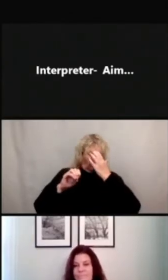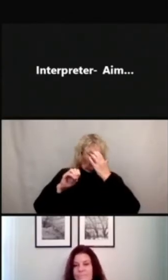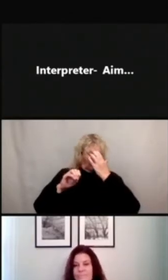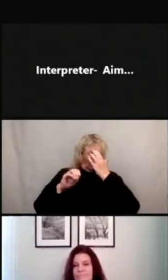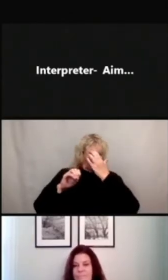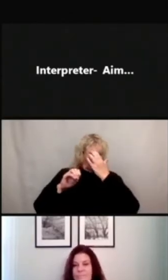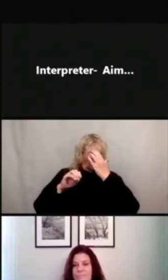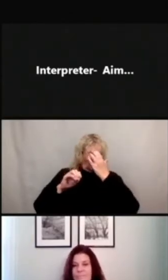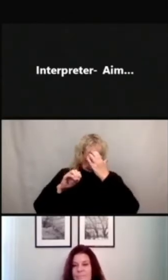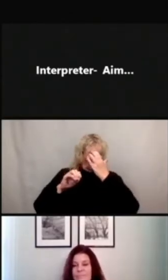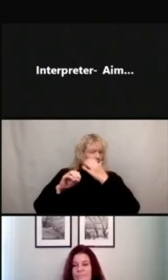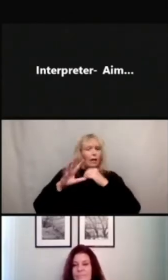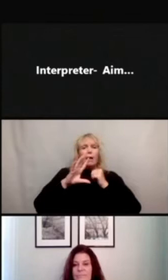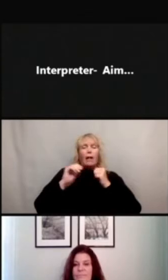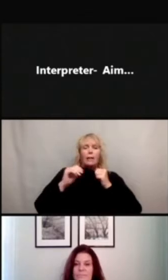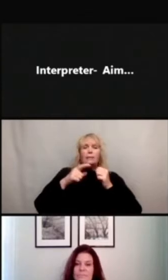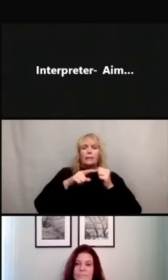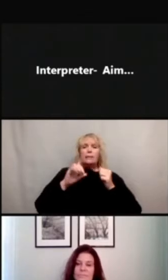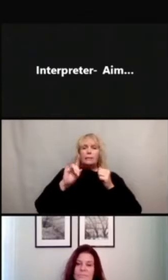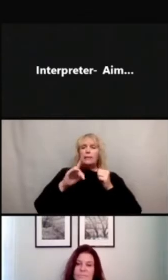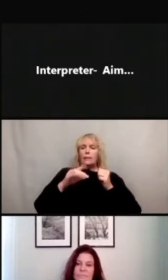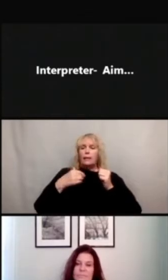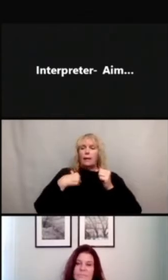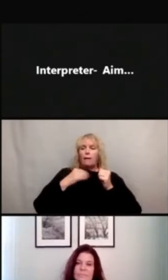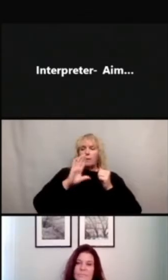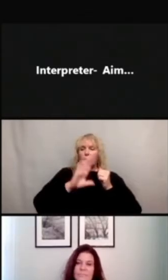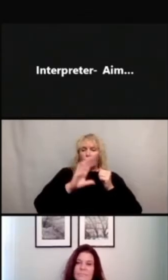particularly mothers, is a very significant